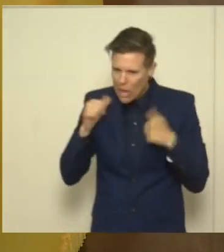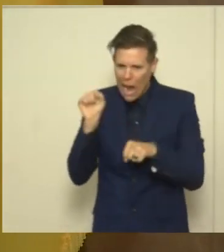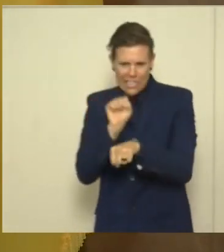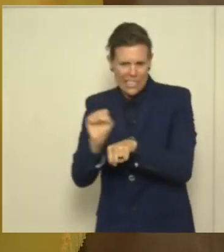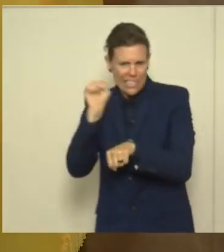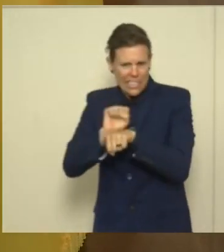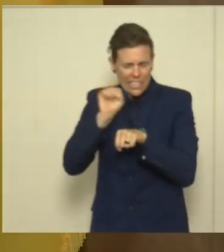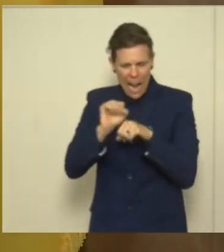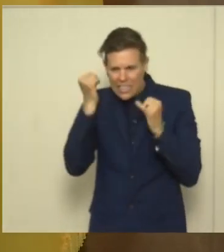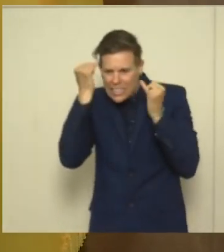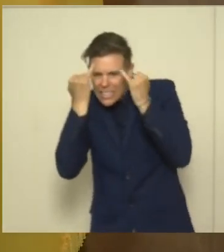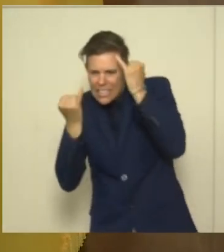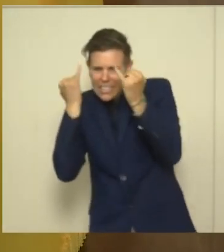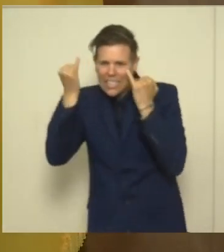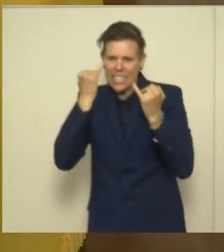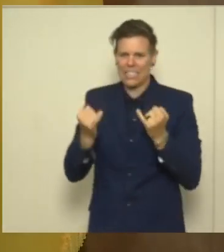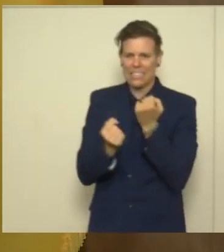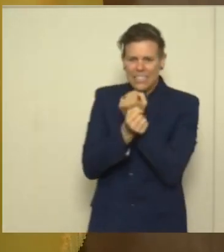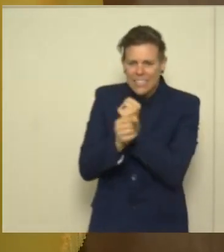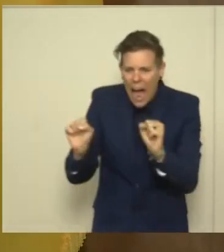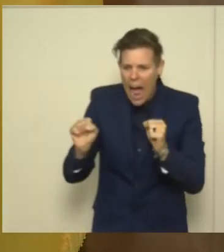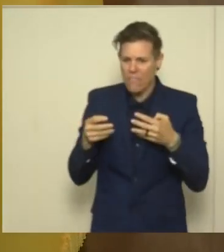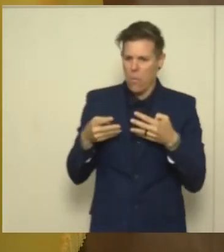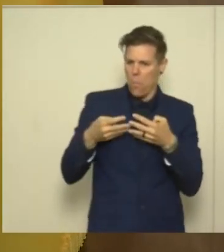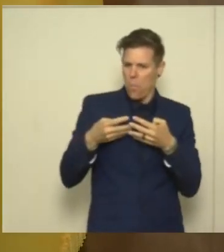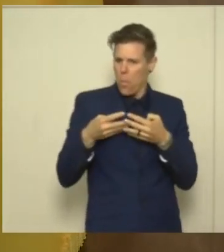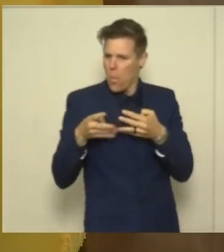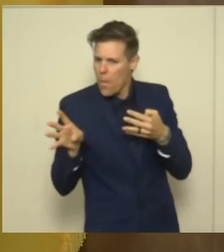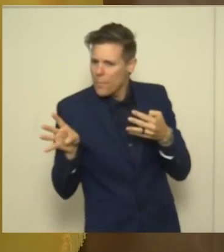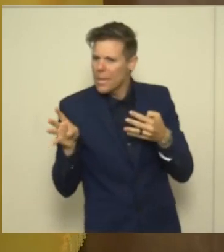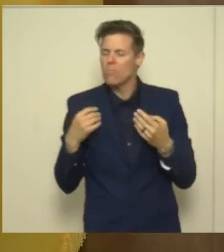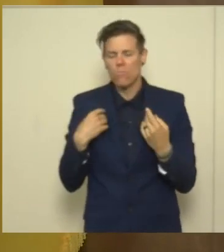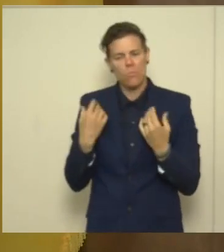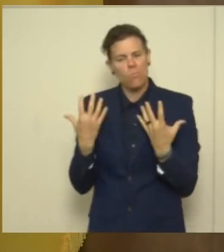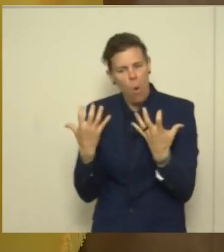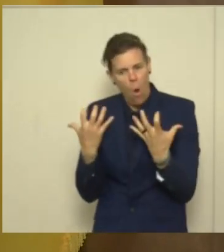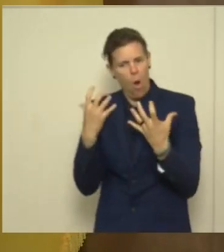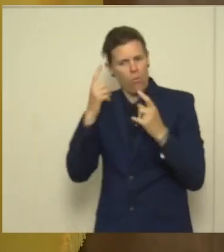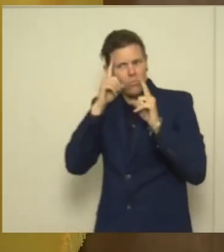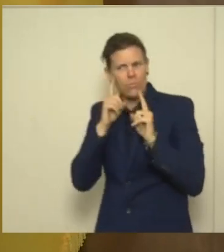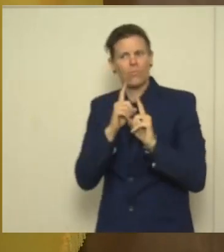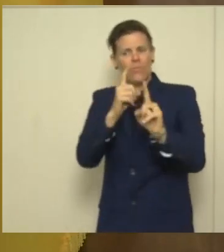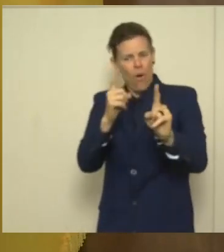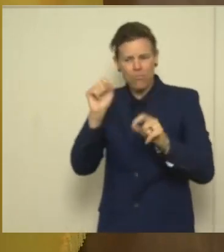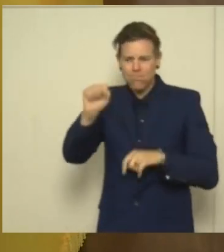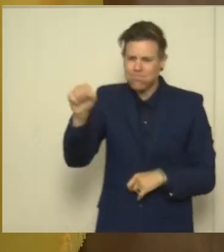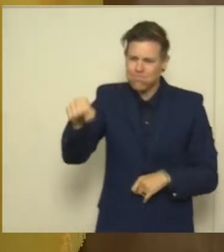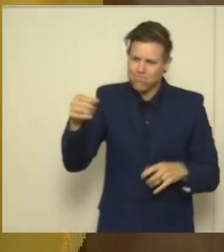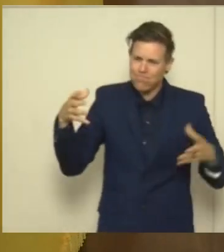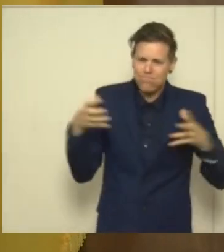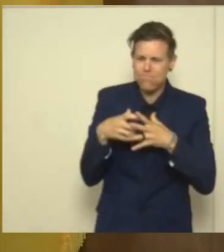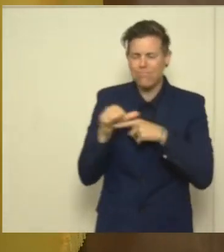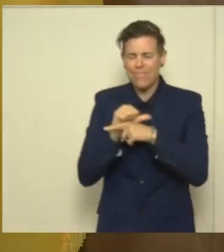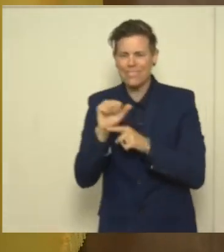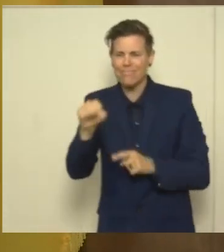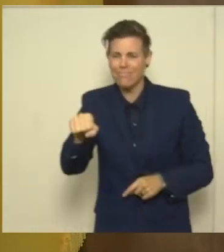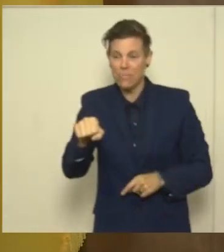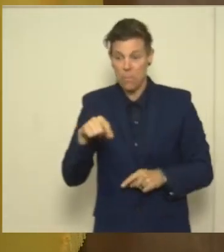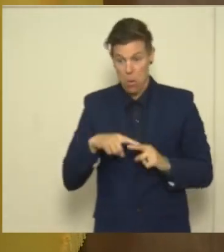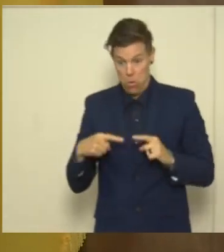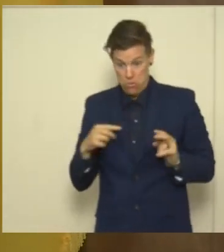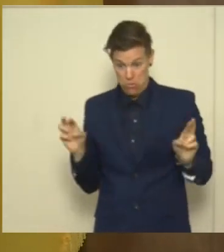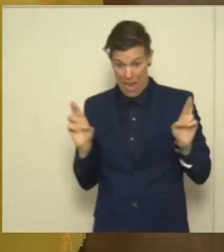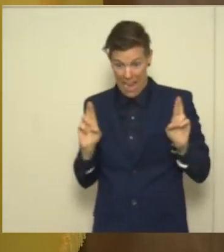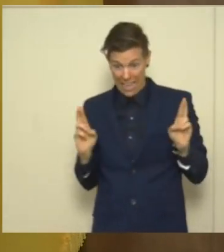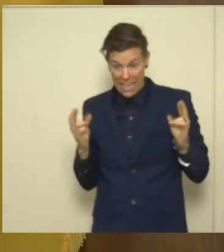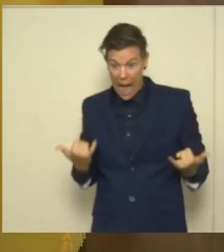want to do as much as we can. Again, premature to say that we're ready to do contact sports, particularly for